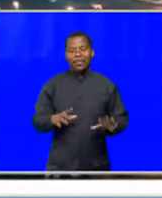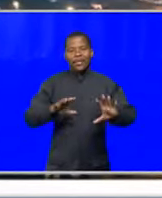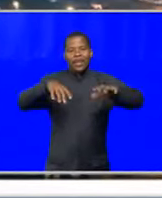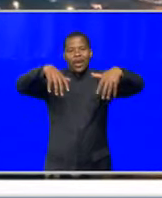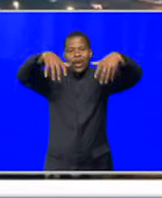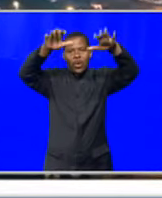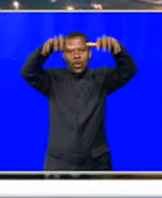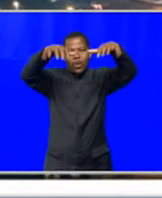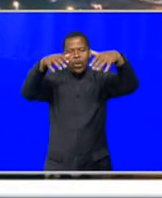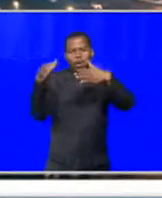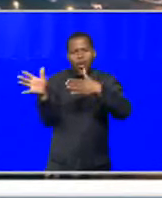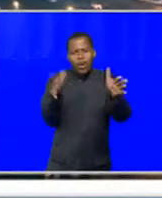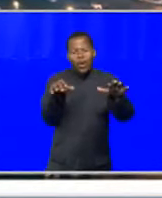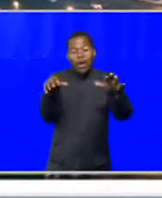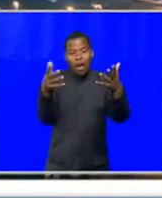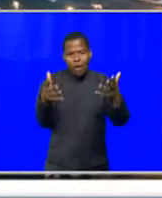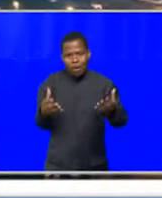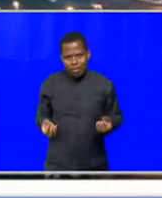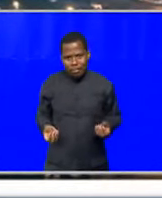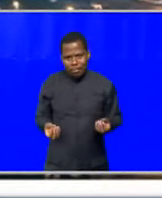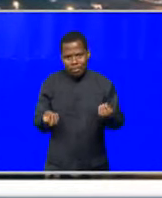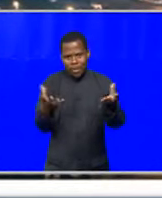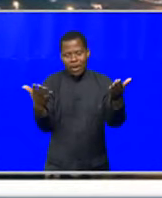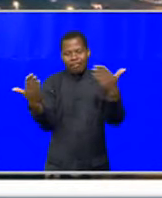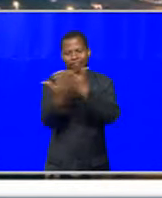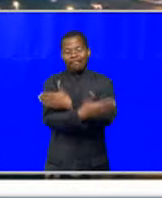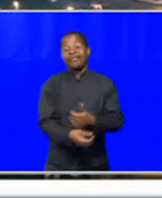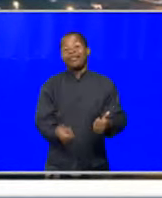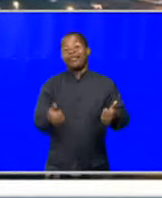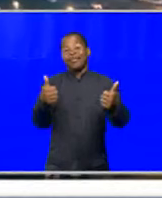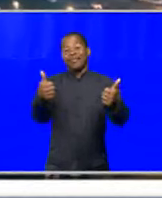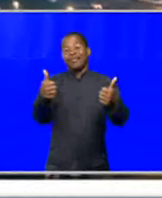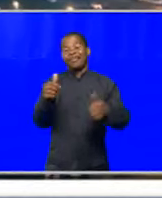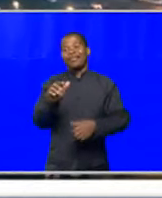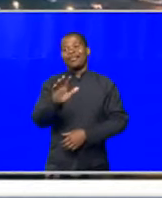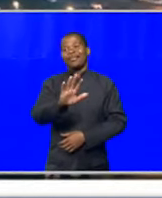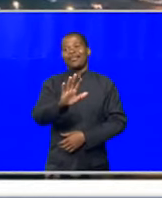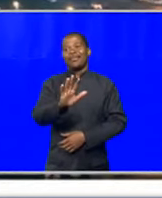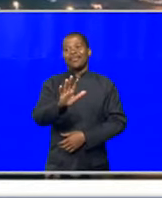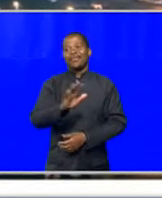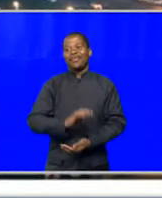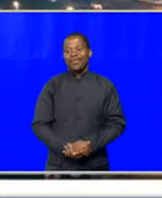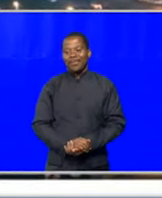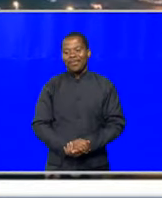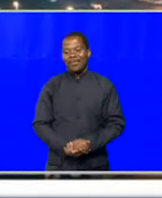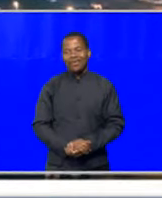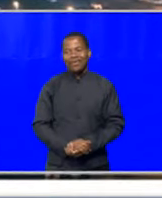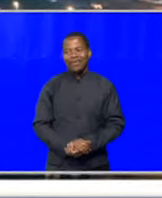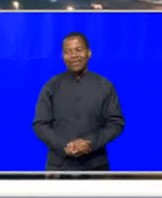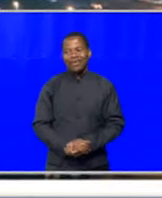That brings us to the end of our news bulletin tonight. Up next is the weather forecast for selected towns. Good night, Eswatini.